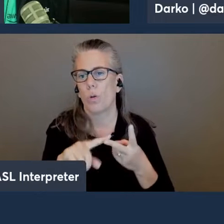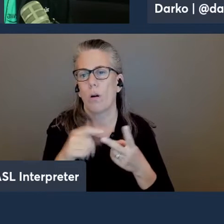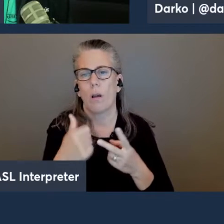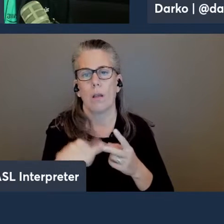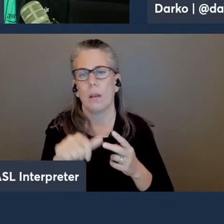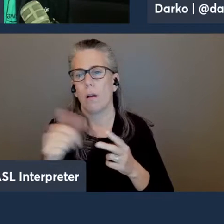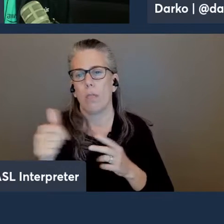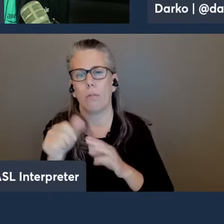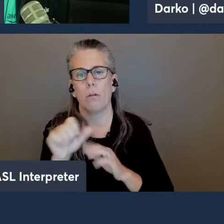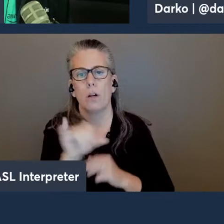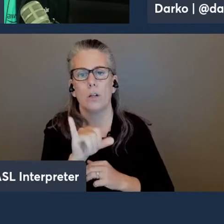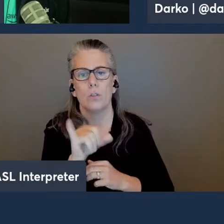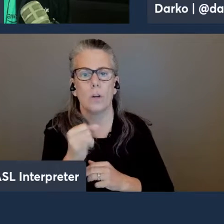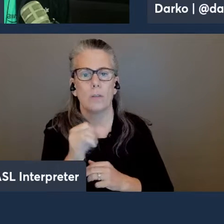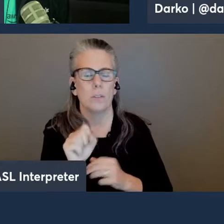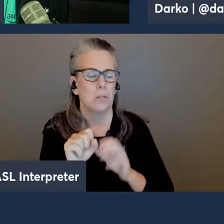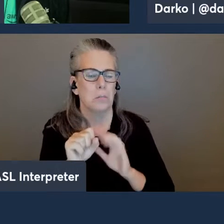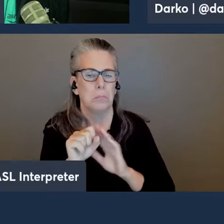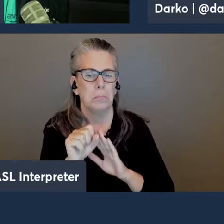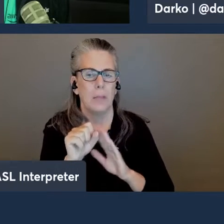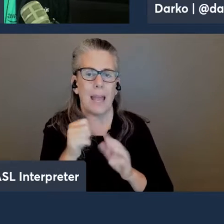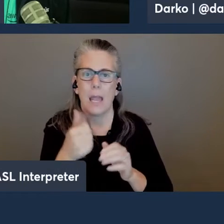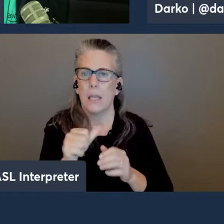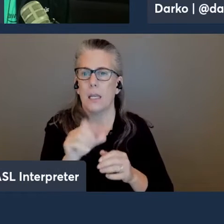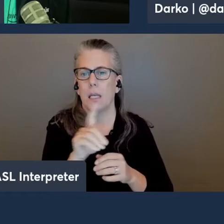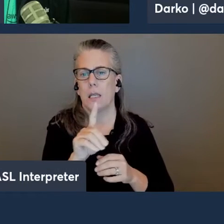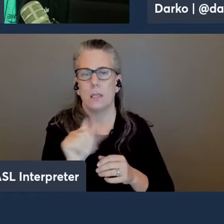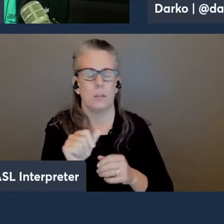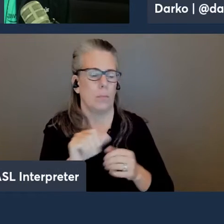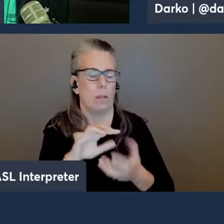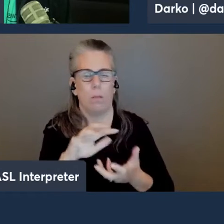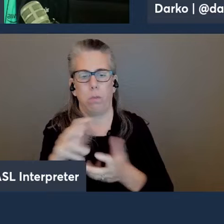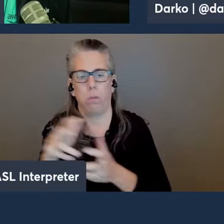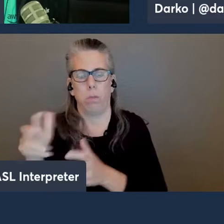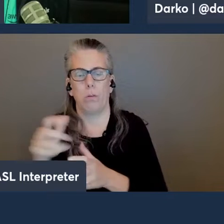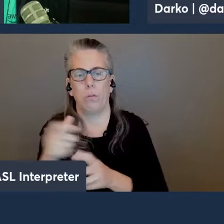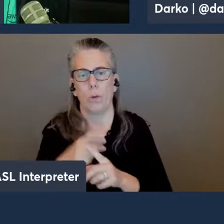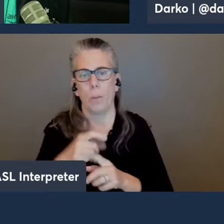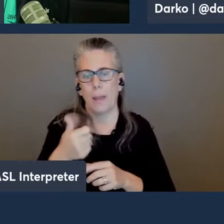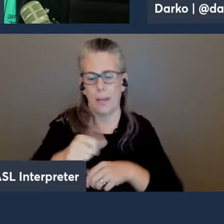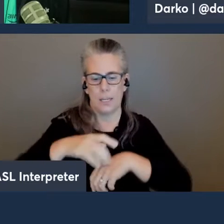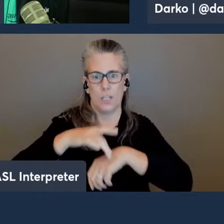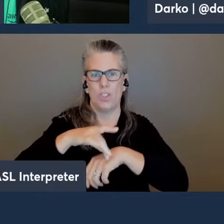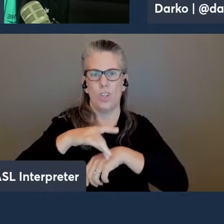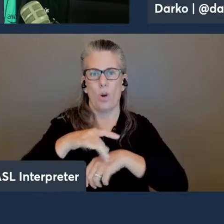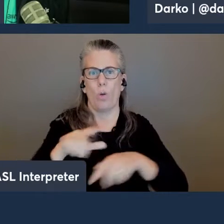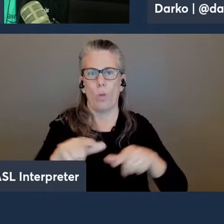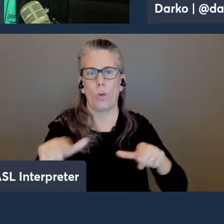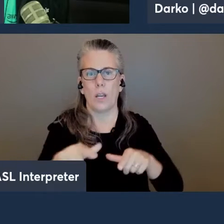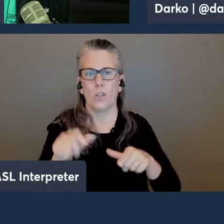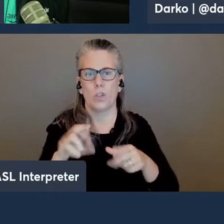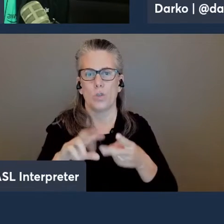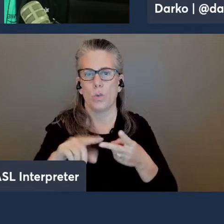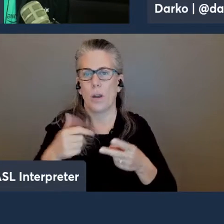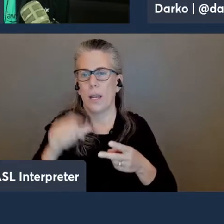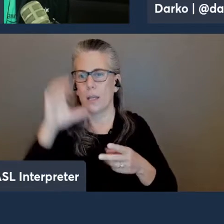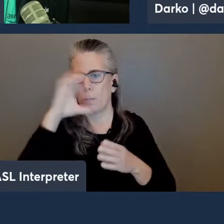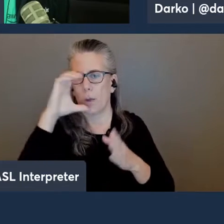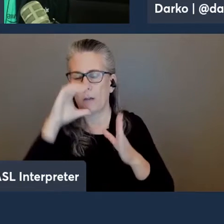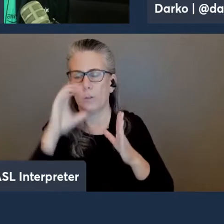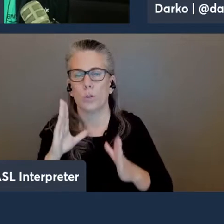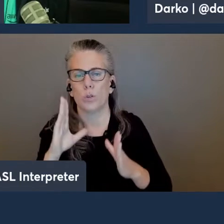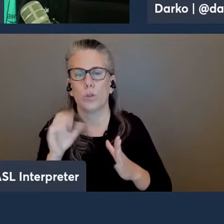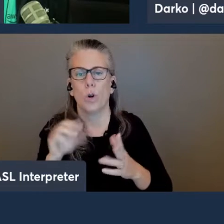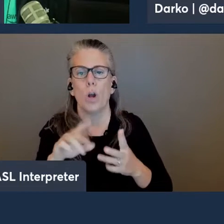And so you get visibility from across different geolocations, browsers, and devices, and it enables you to optimize the web